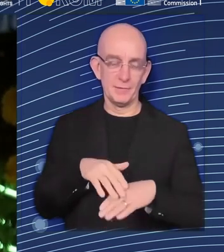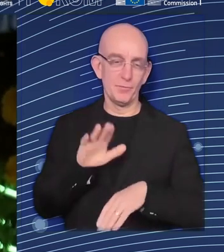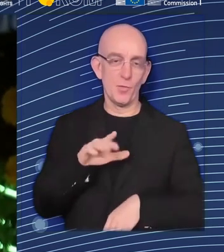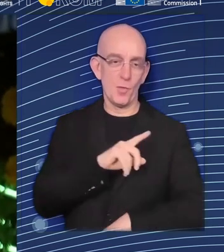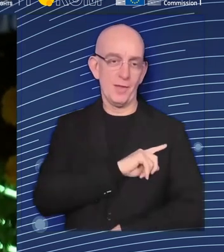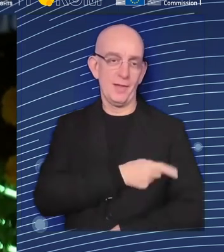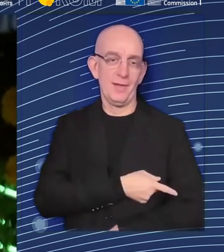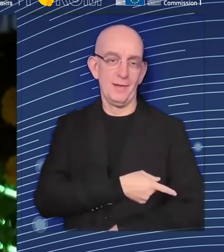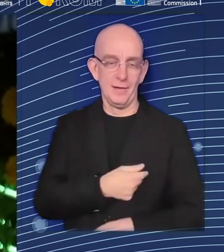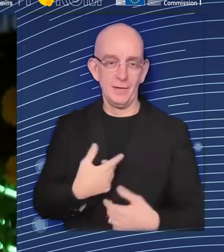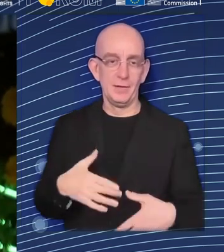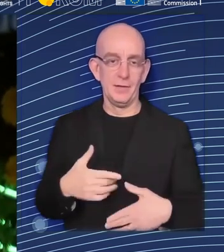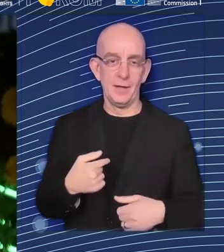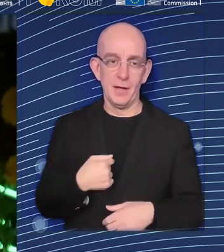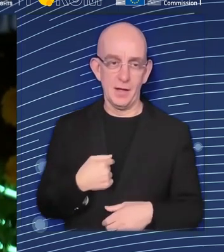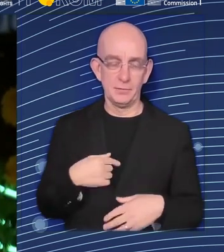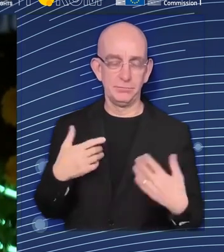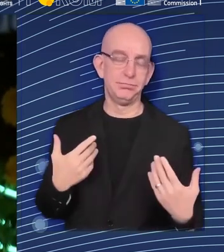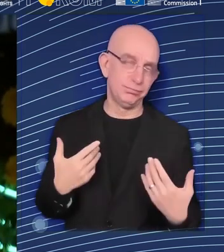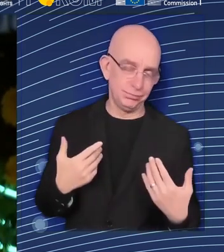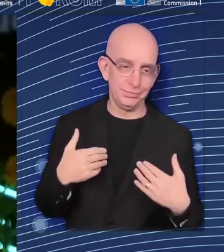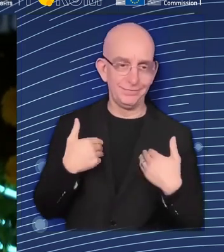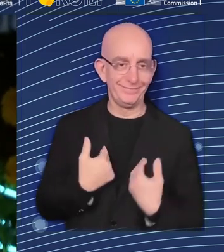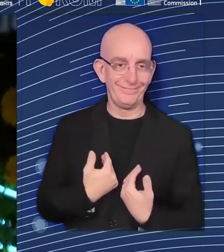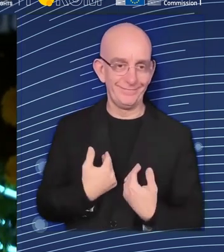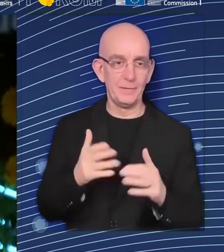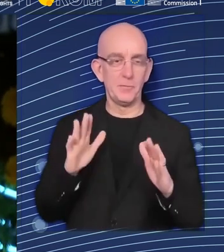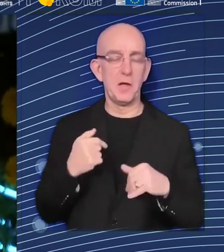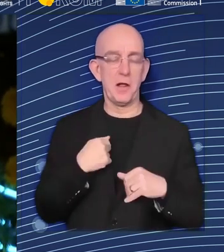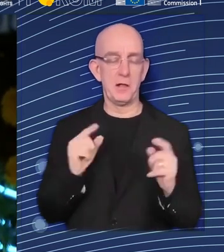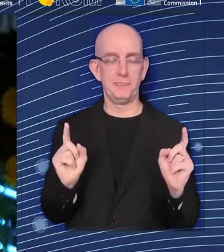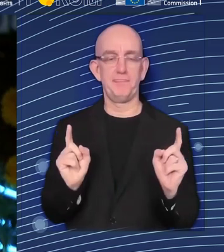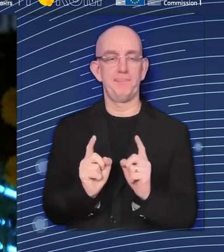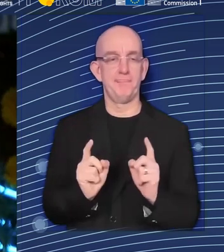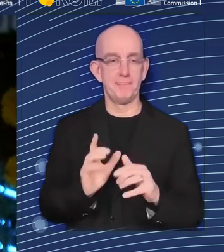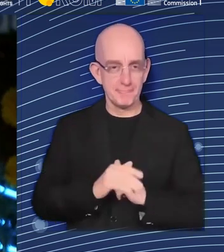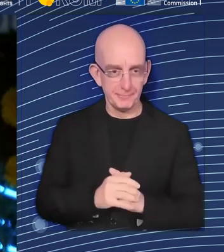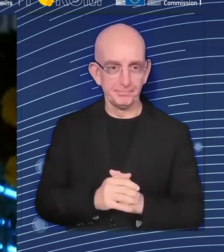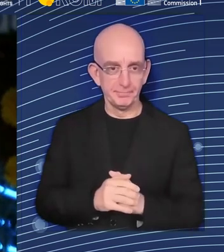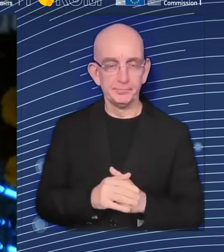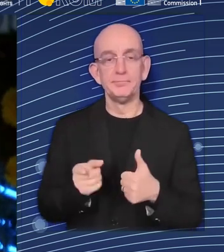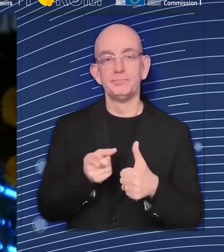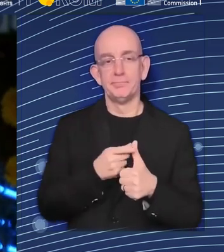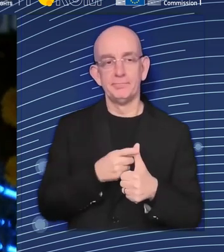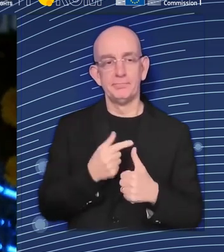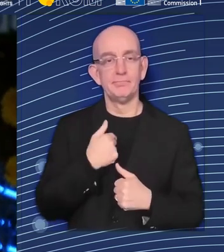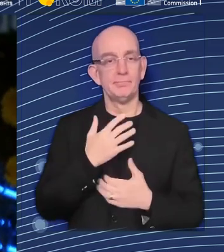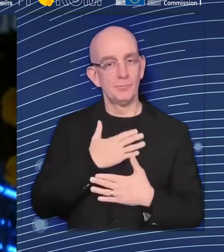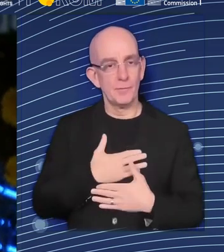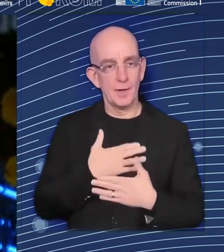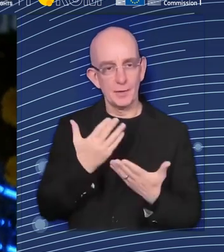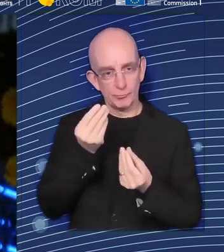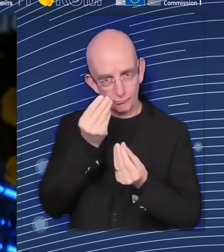everybody who is here, and I understand more than 400 people are patient enough, still online. And I'm